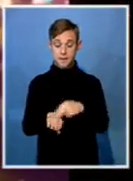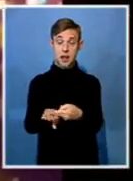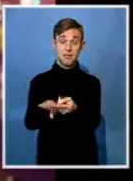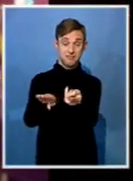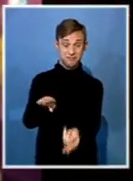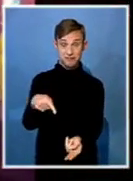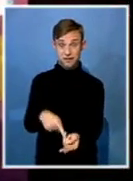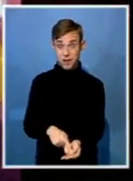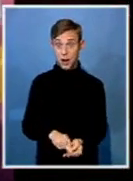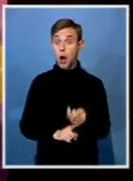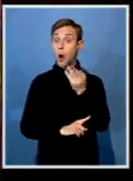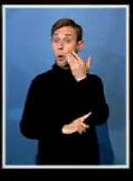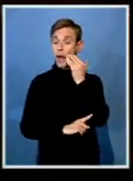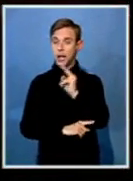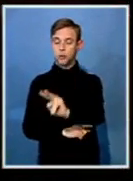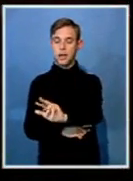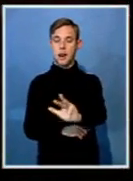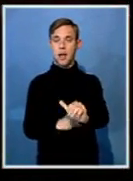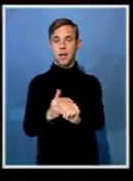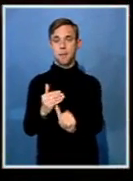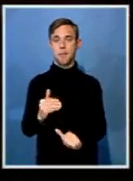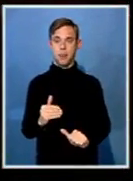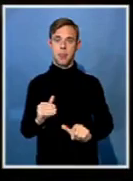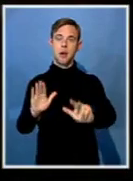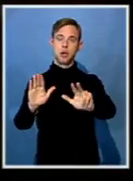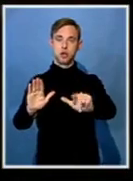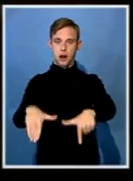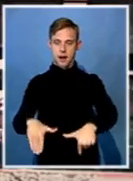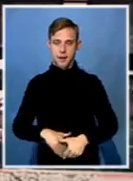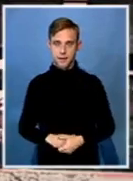will be buried on the 29th of July. Atule Joga, SABC News, Fort Beaufort.